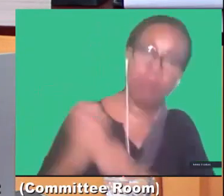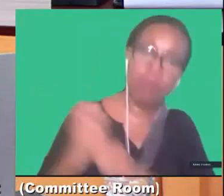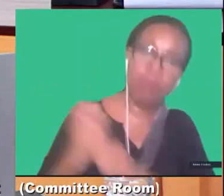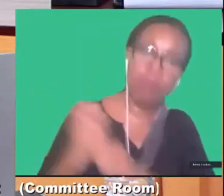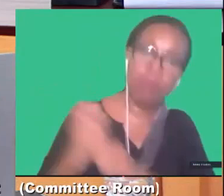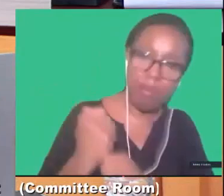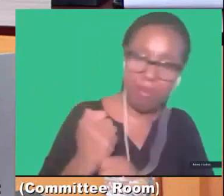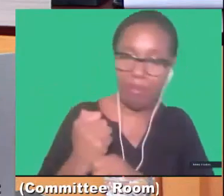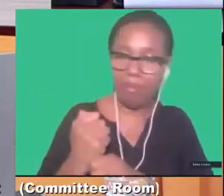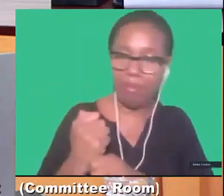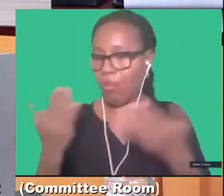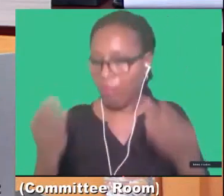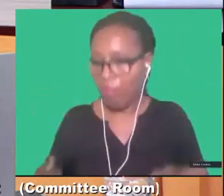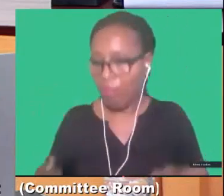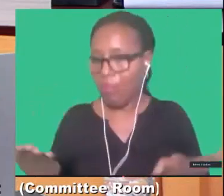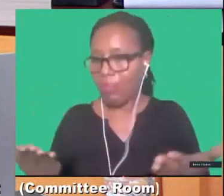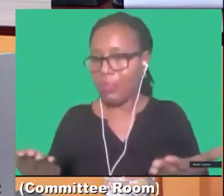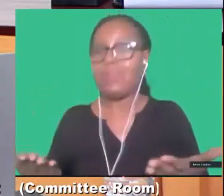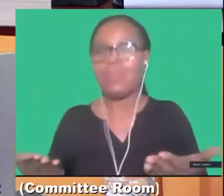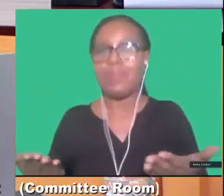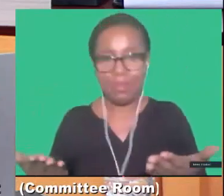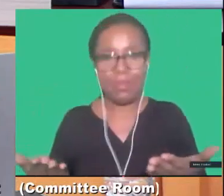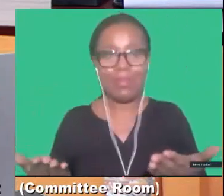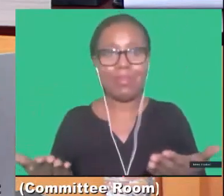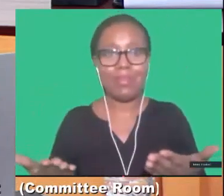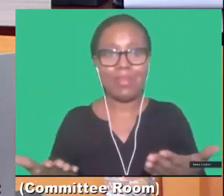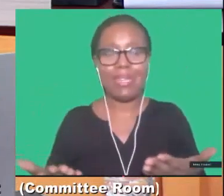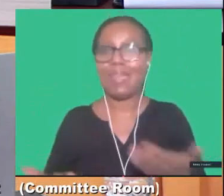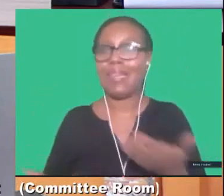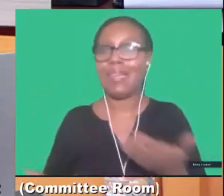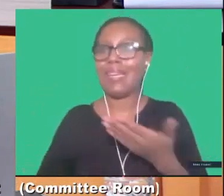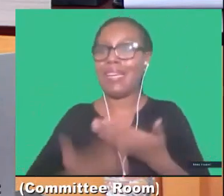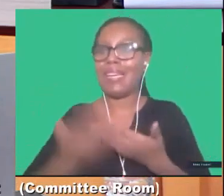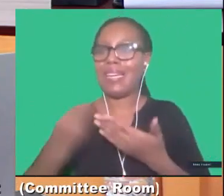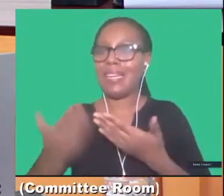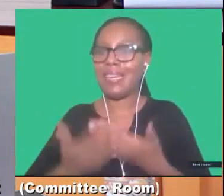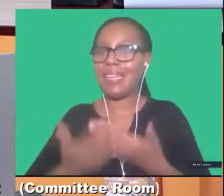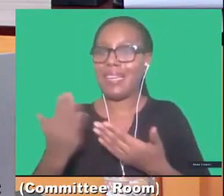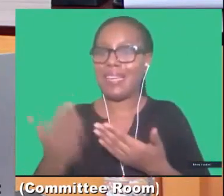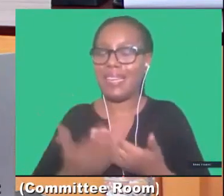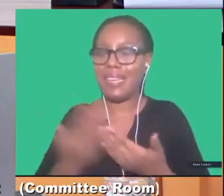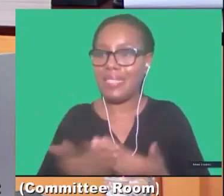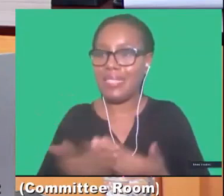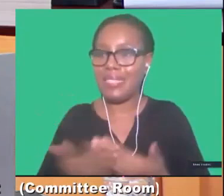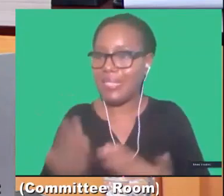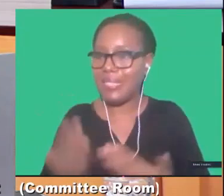of the office by drastically reducing the timelines for processing.